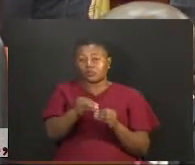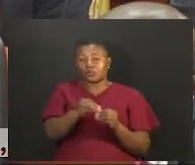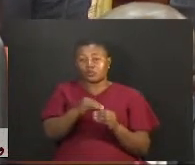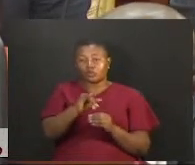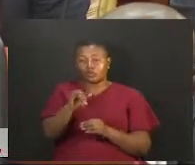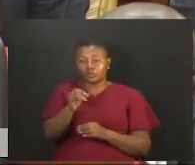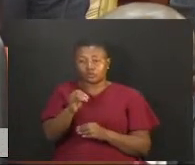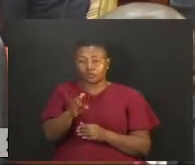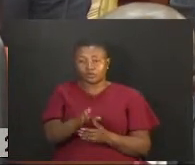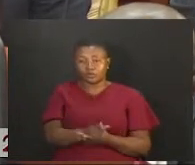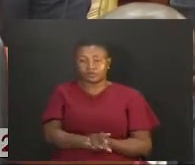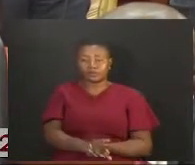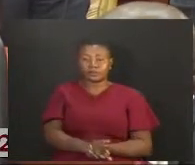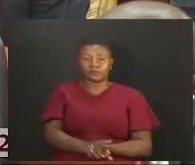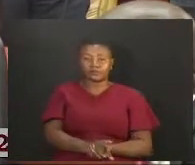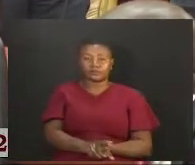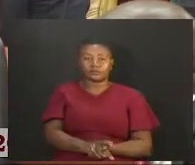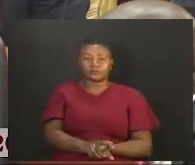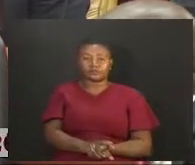Mr. Speaker,